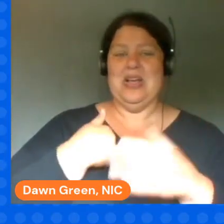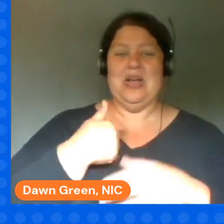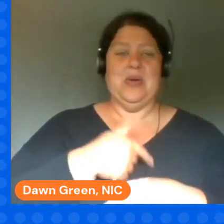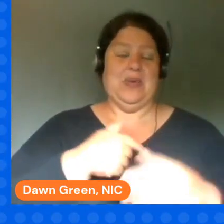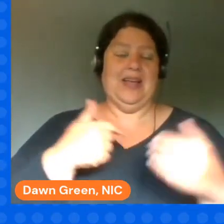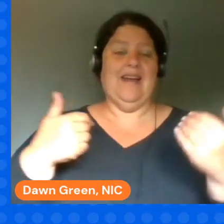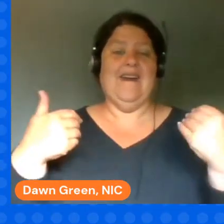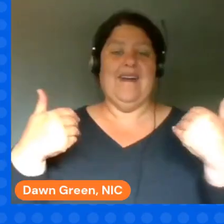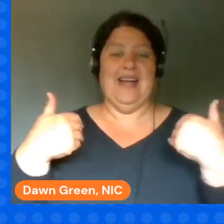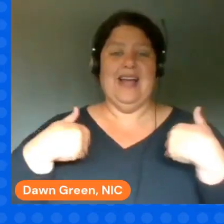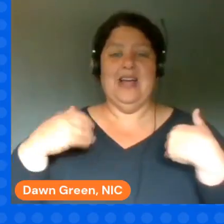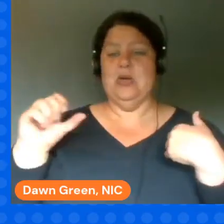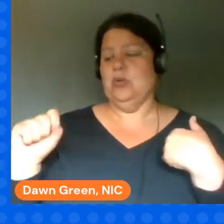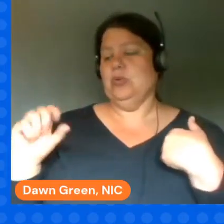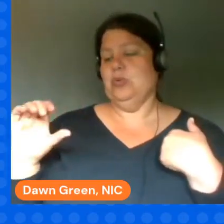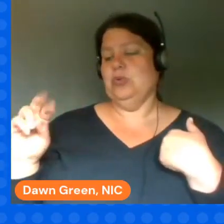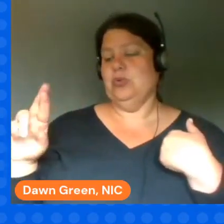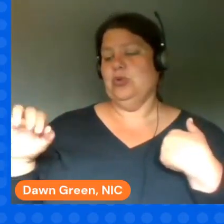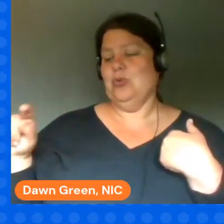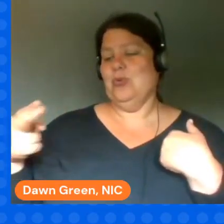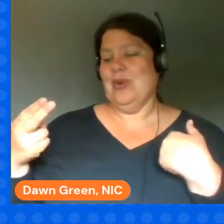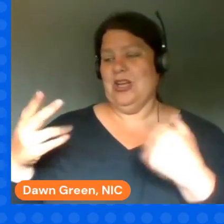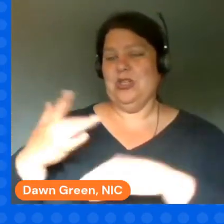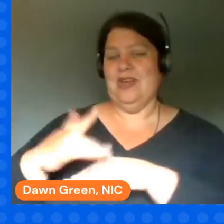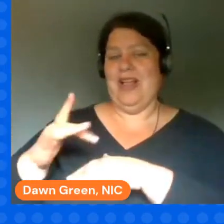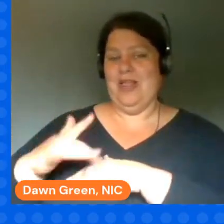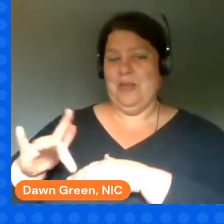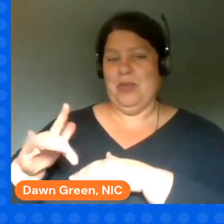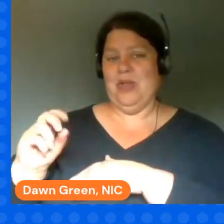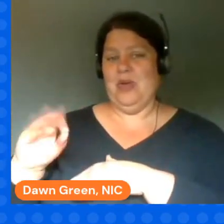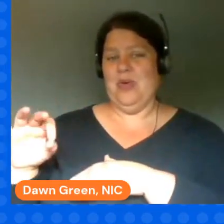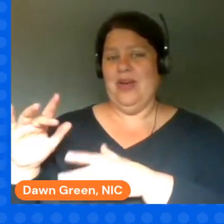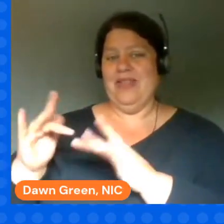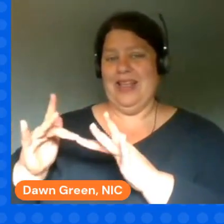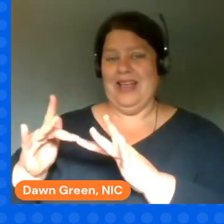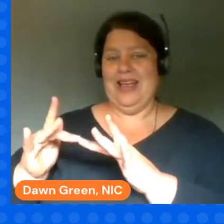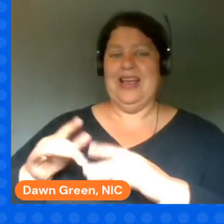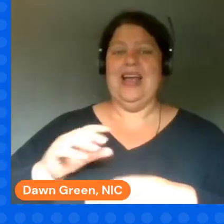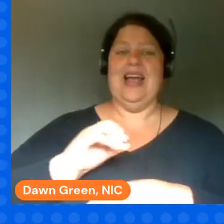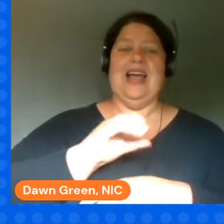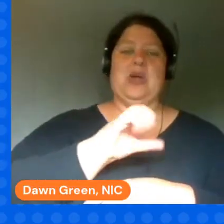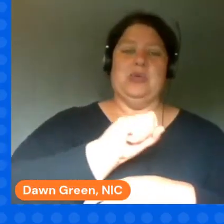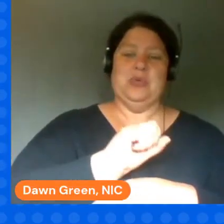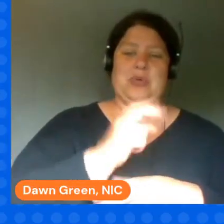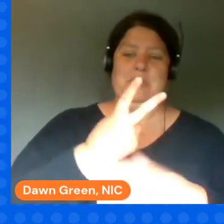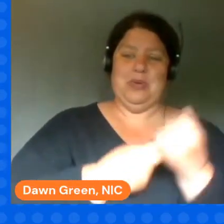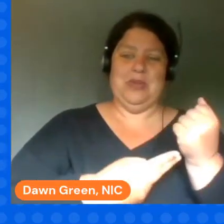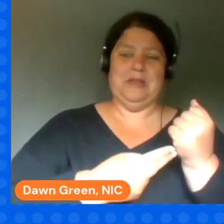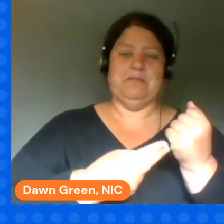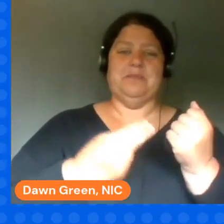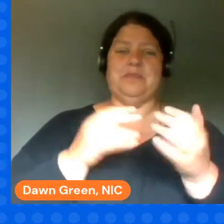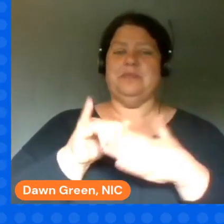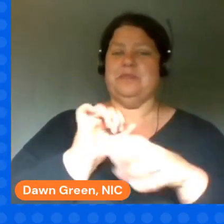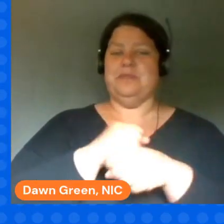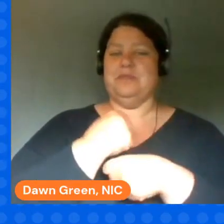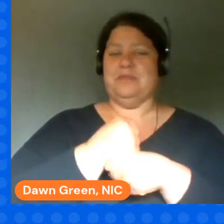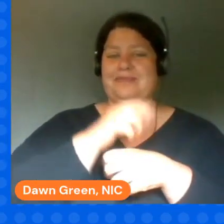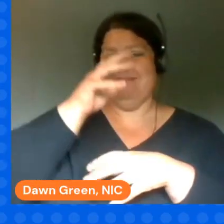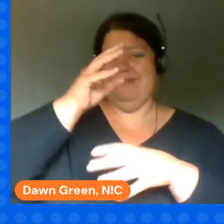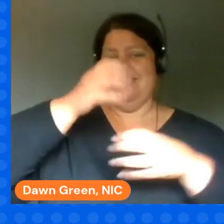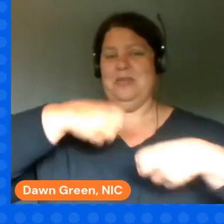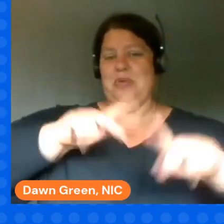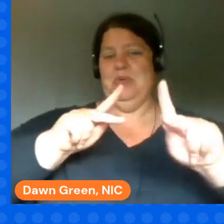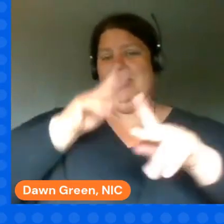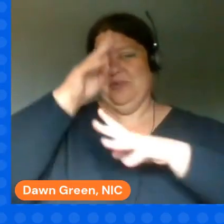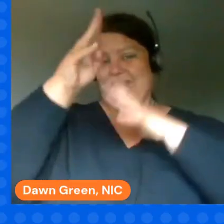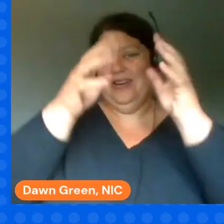Scratch available offline. We have OctoStudio now just available offline. And that creates such an opportunity to create together. And there's so many